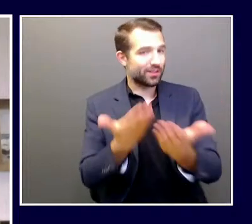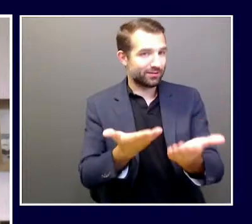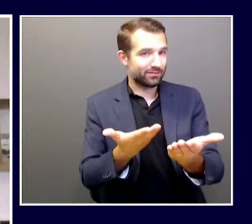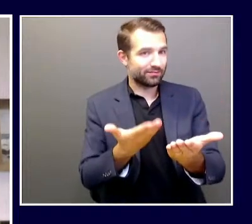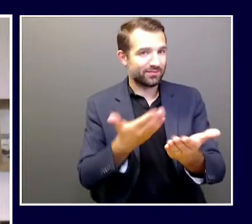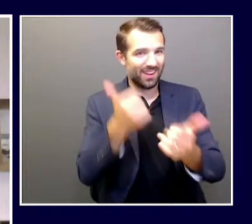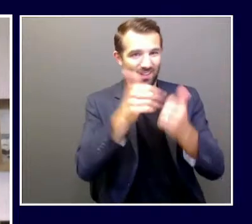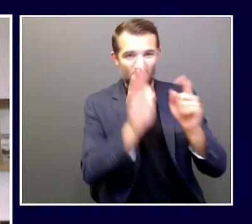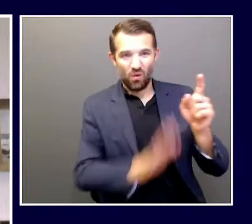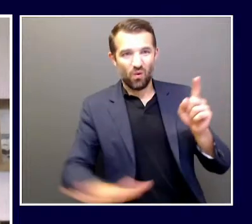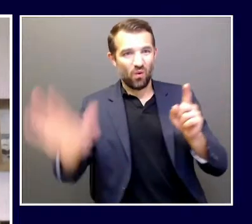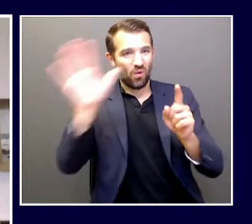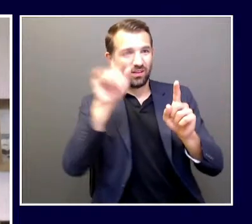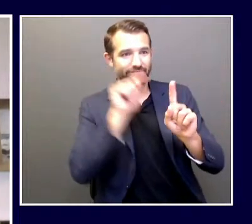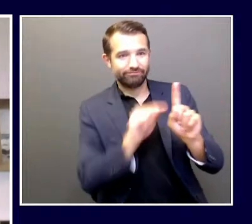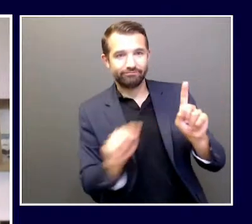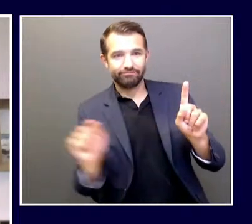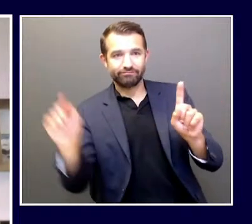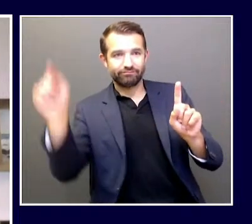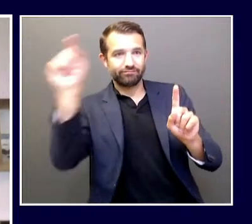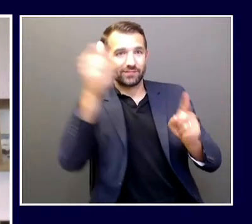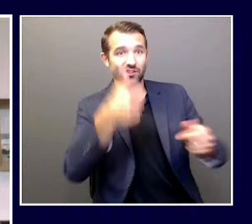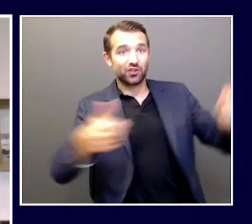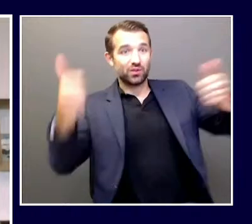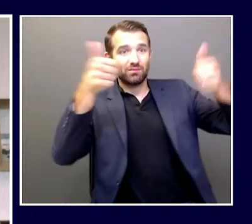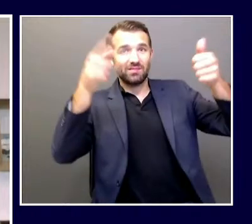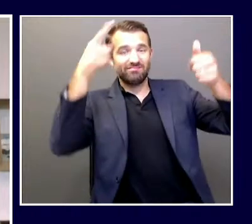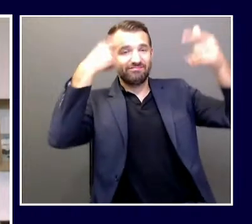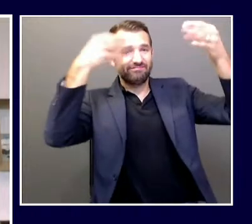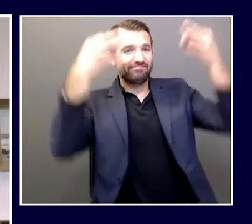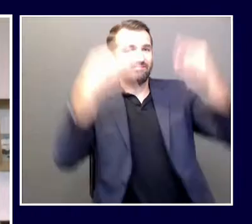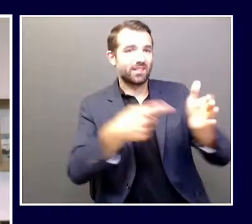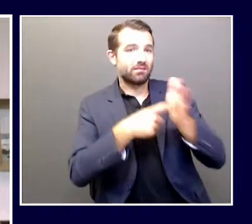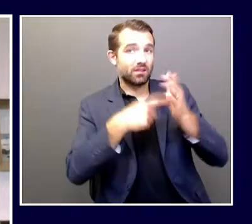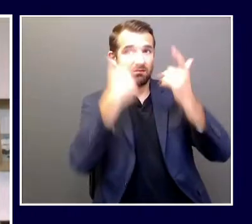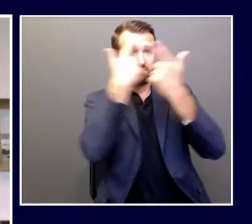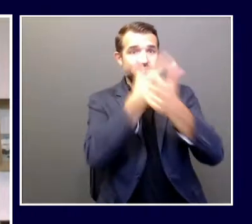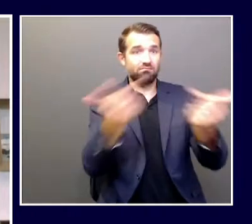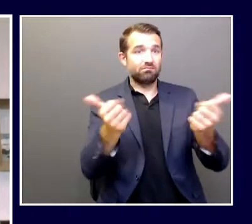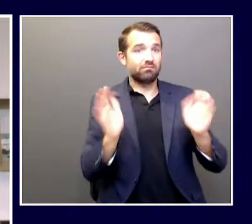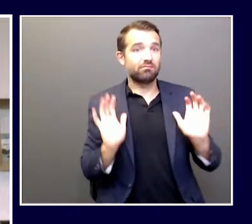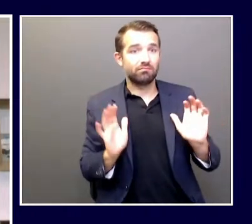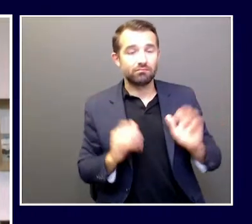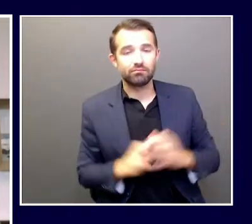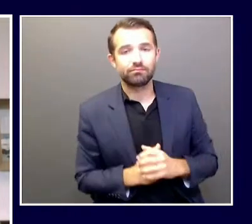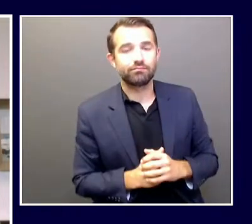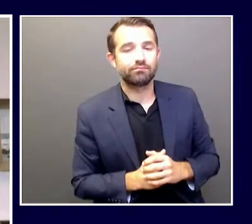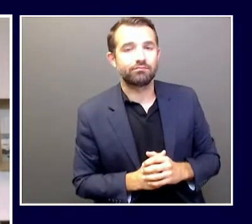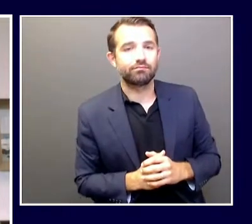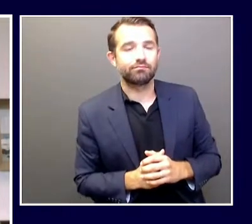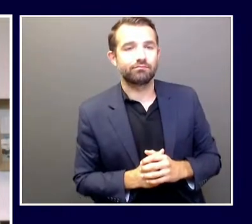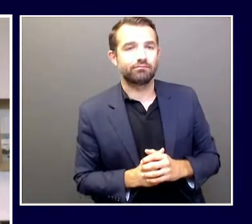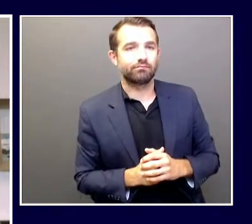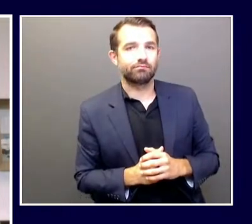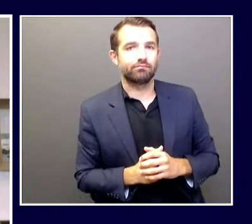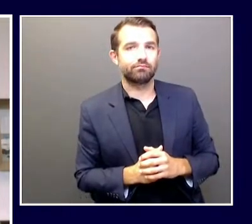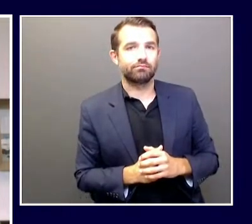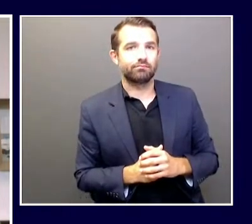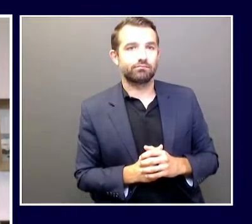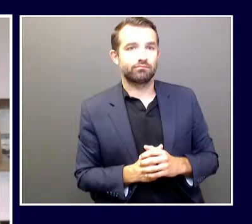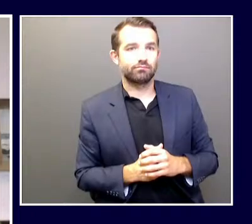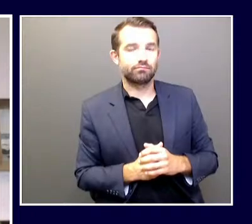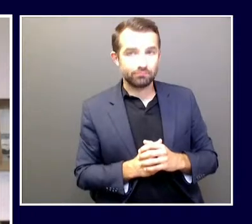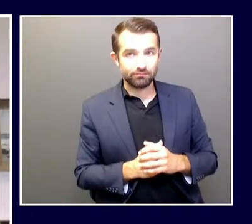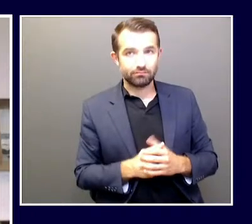Okay, thank you. And my next question being, you kind of touched on it with the EMS board and with the EMS